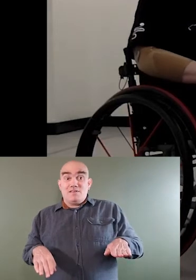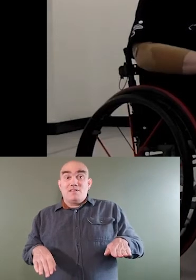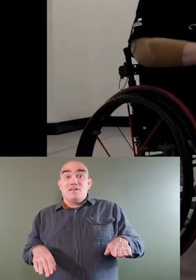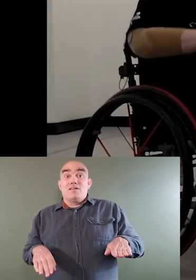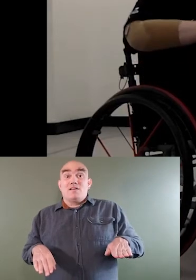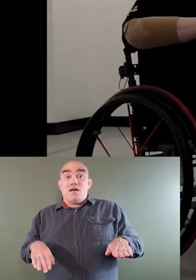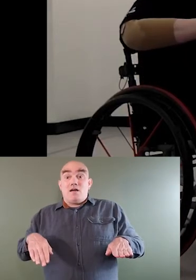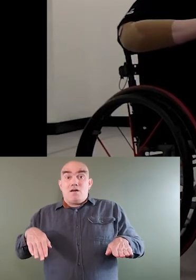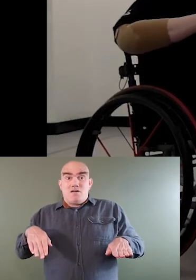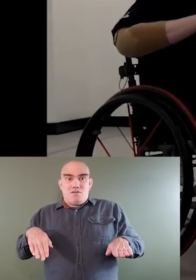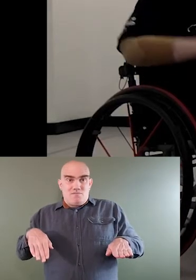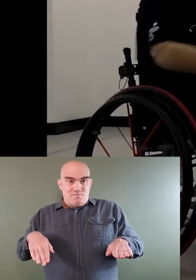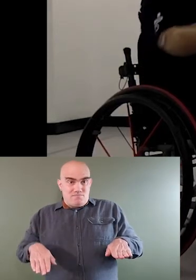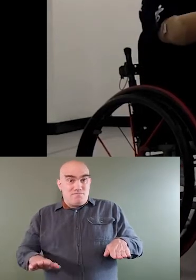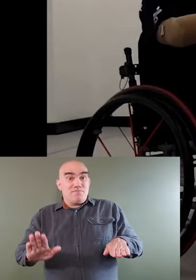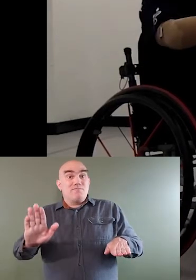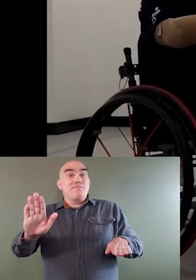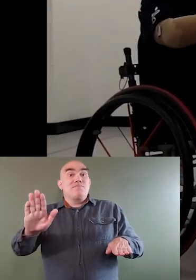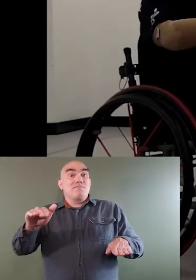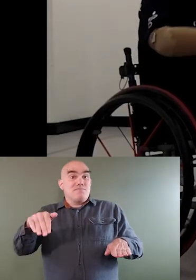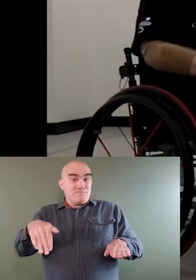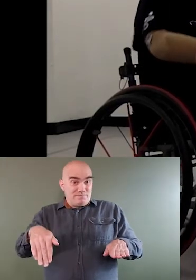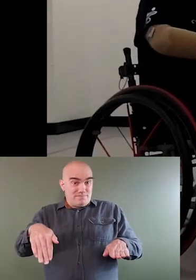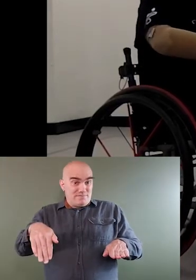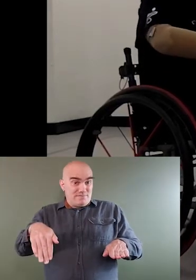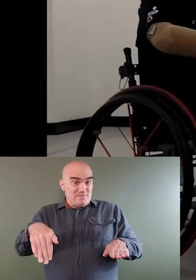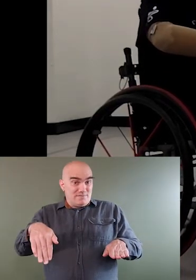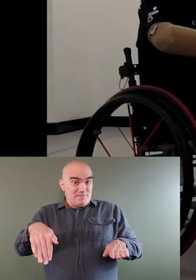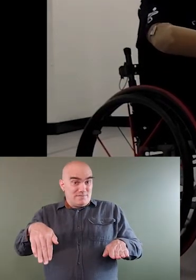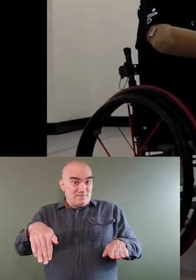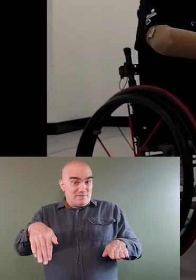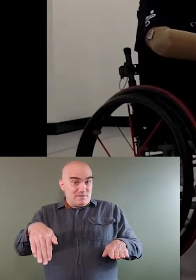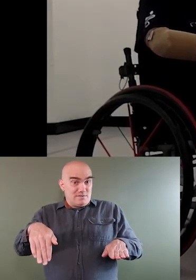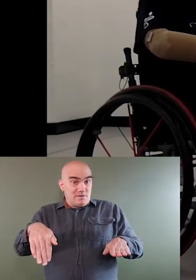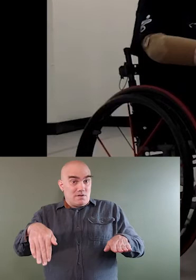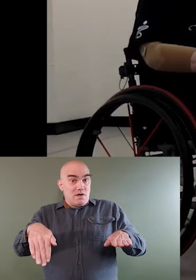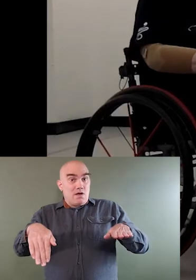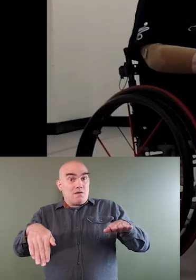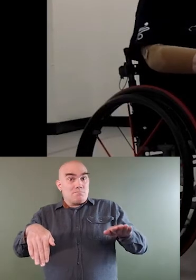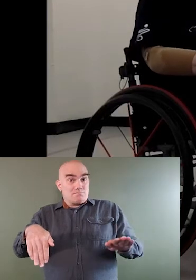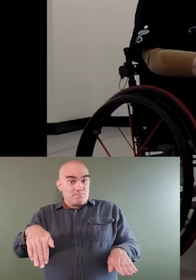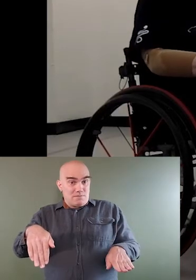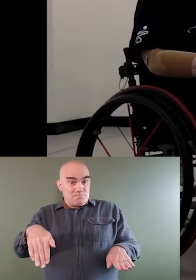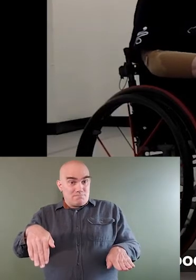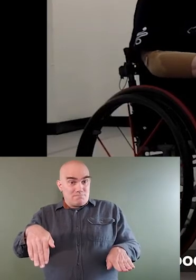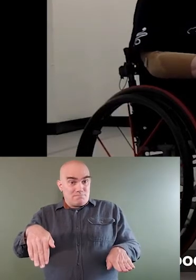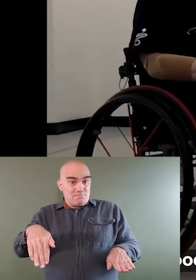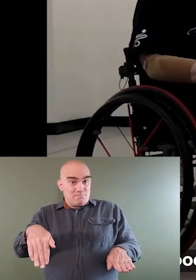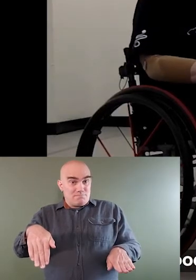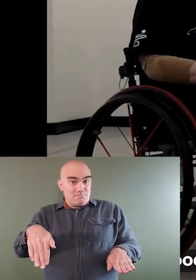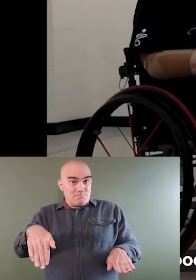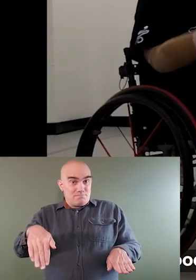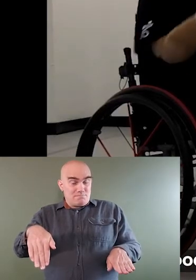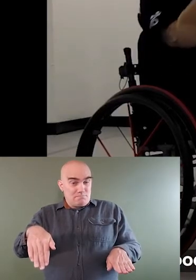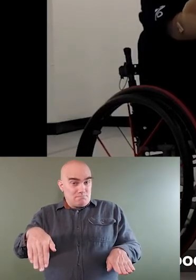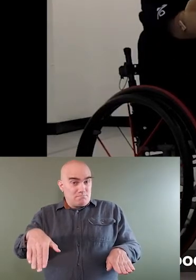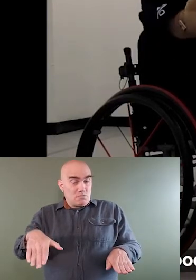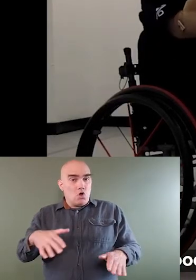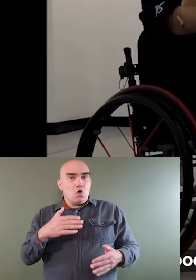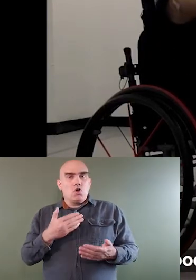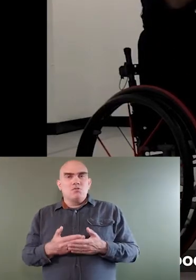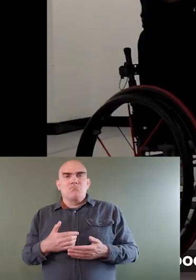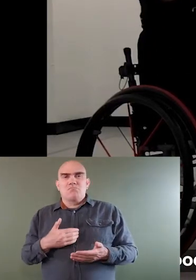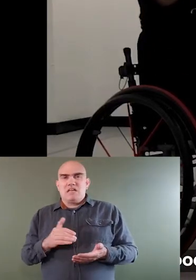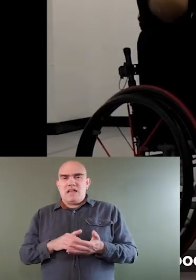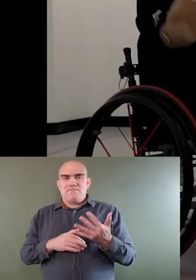The right does a flap. The left, step left. Good, I'll say those 5